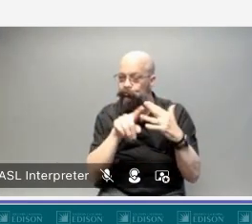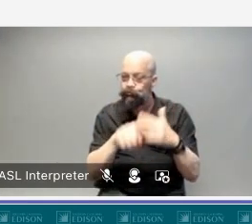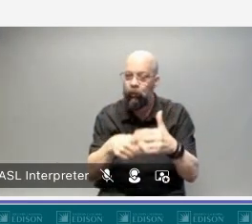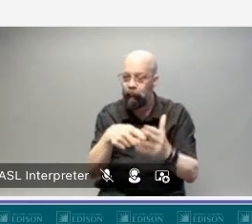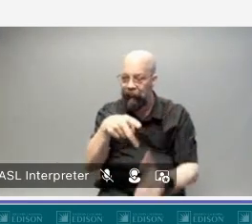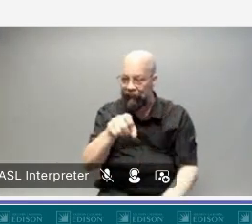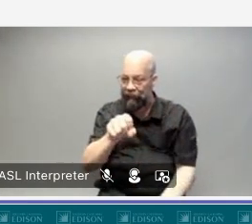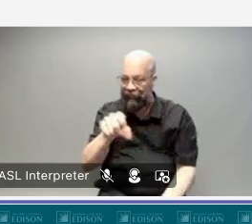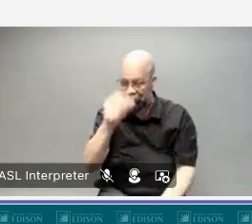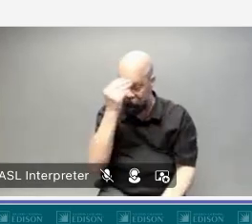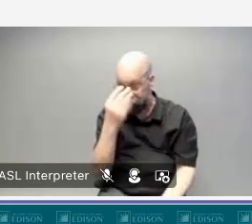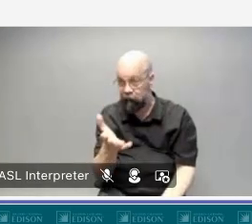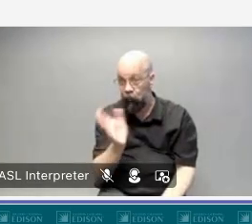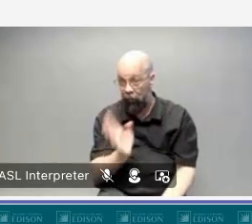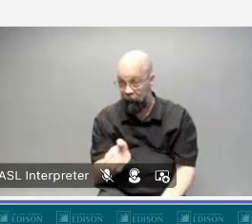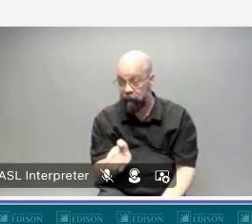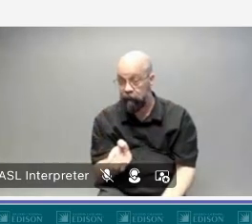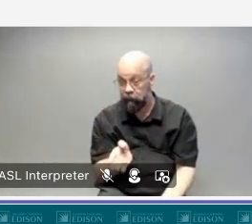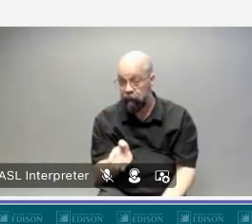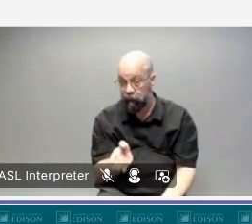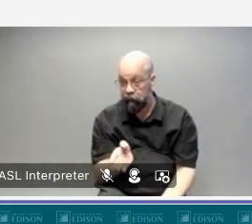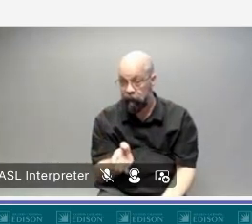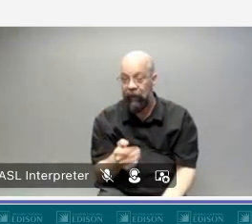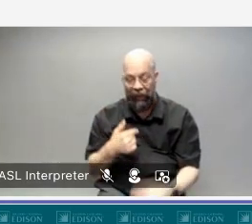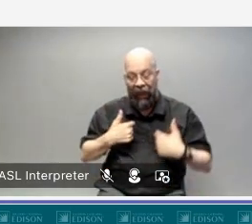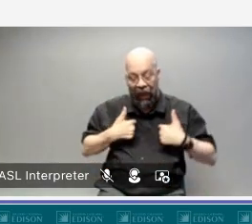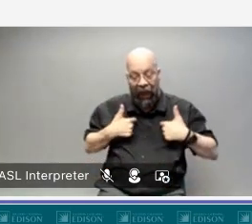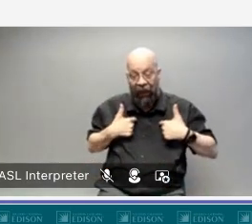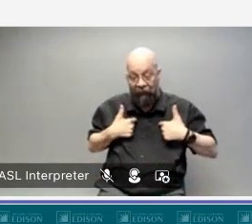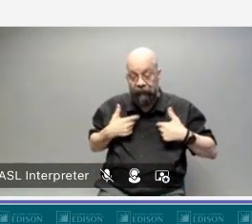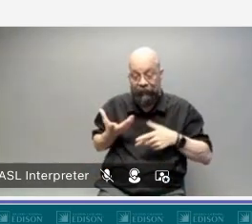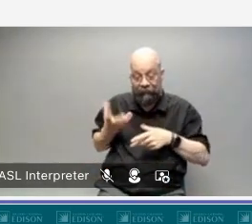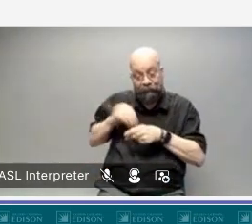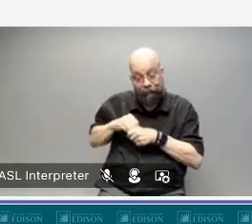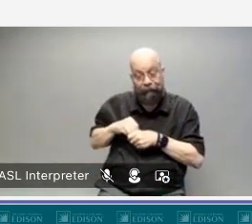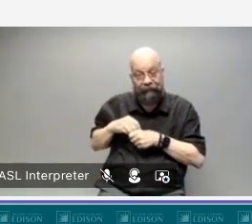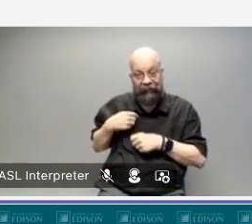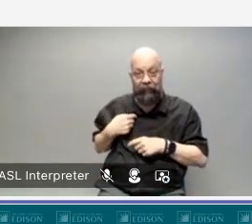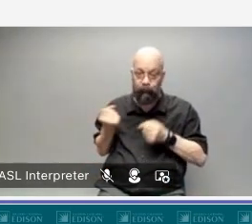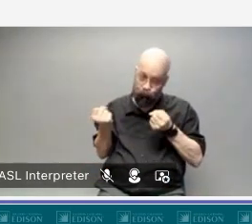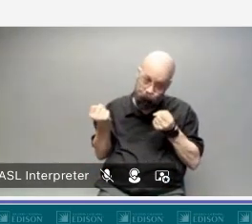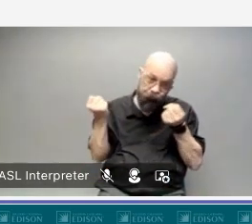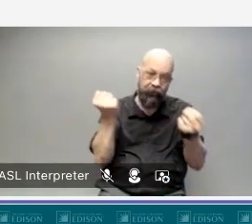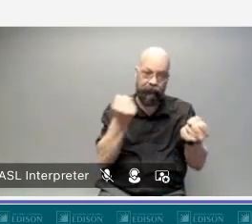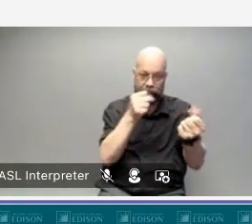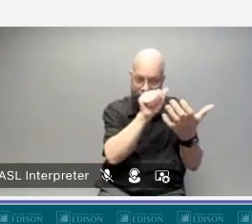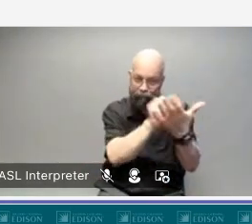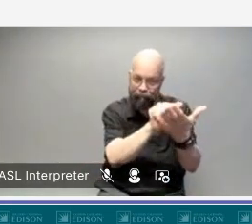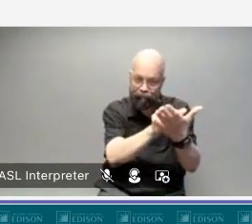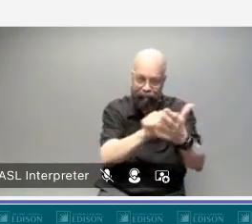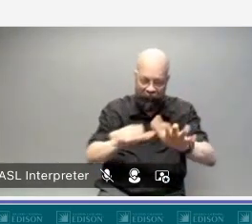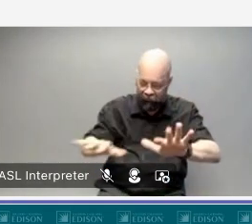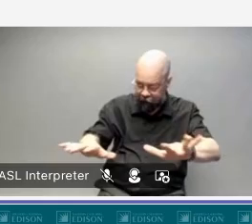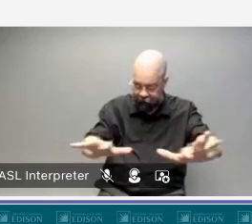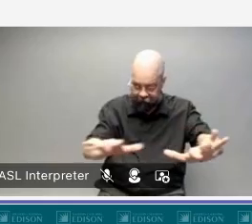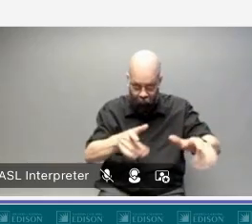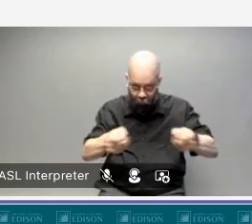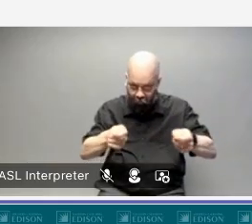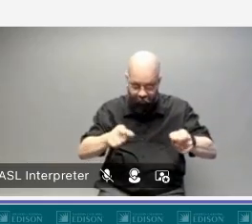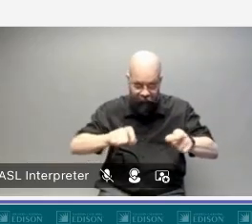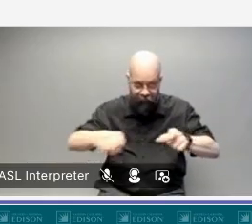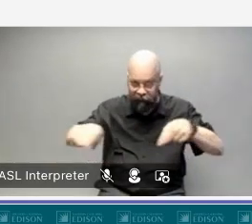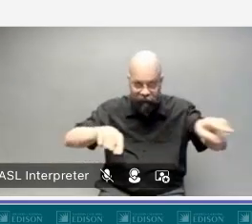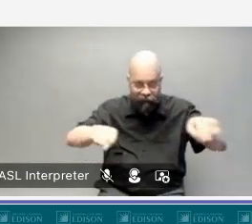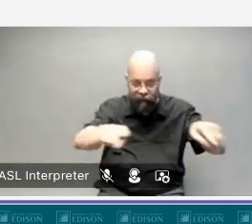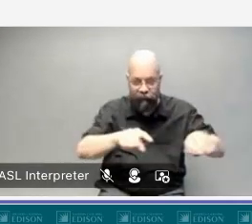conditions. So this is something that I have personally overseen in my role as a customer care branch director during PSPS.